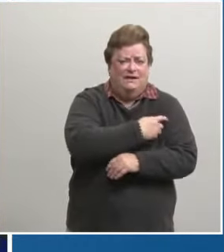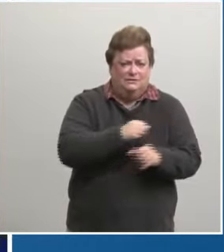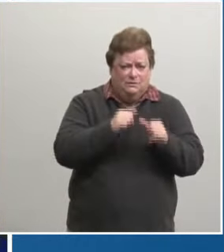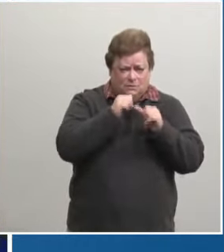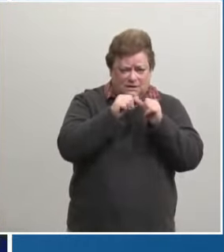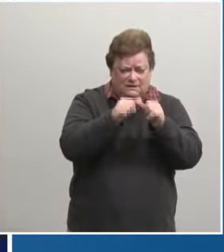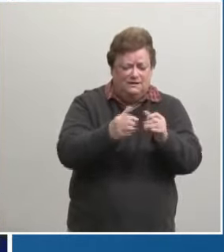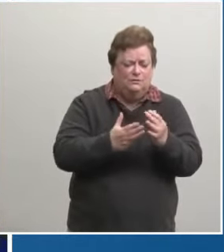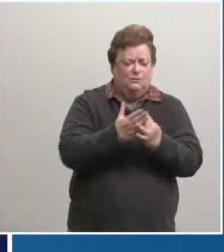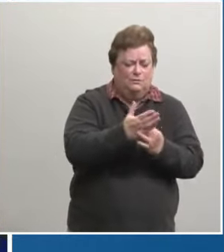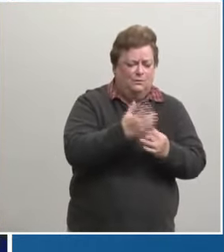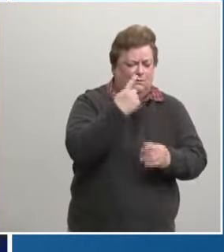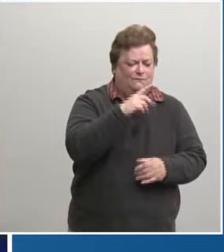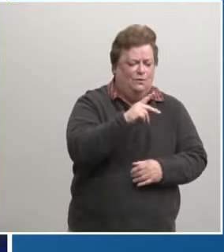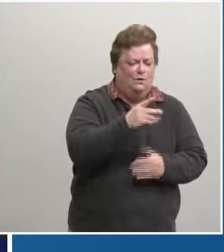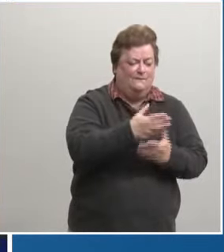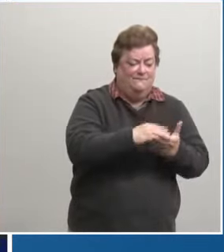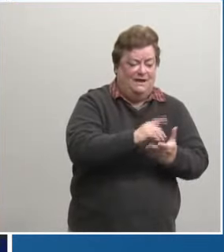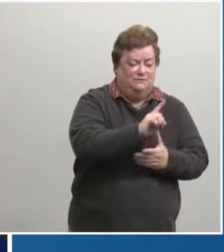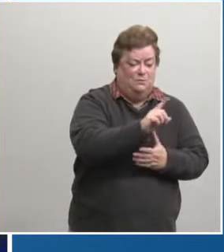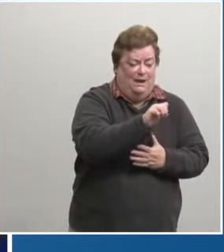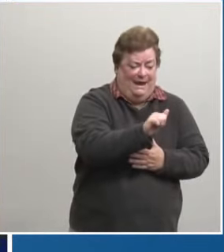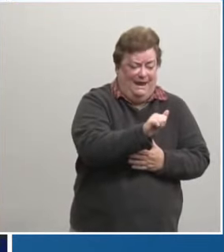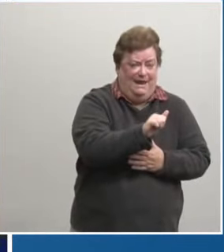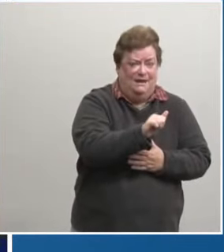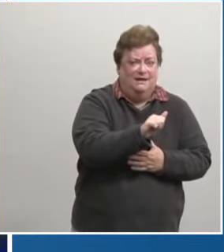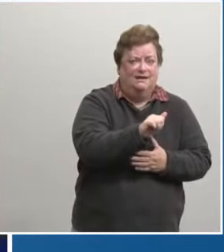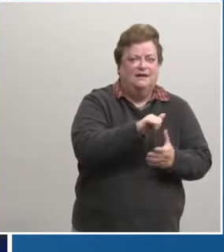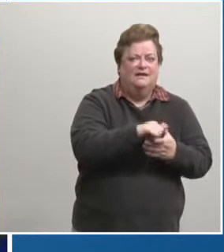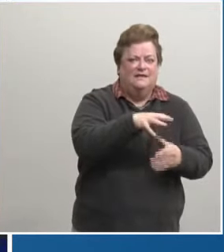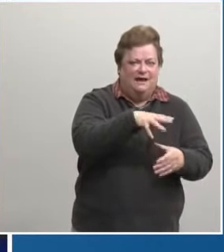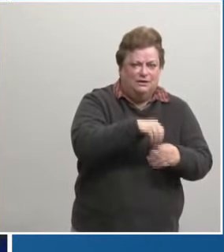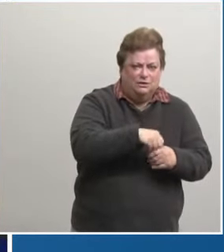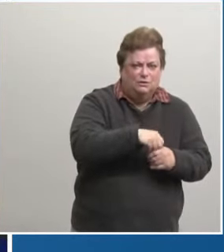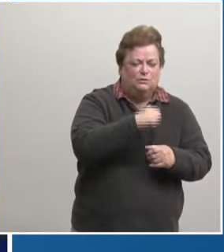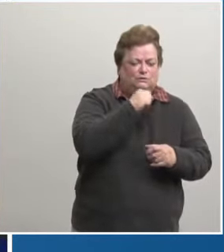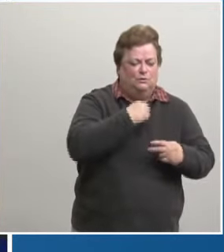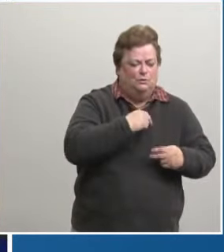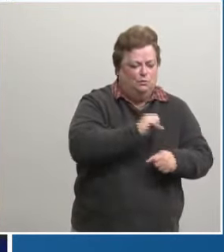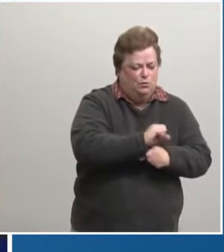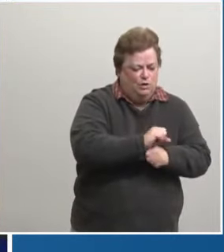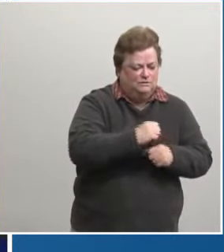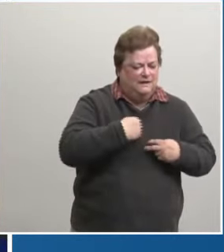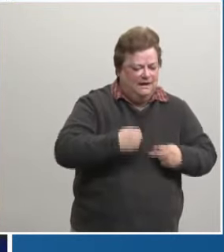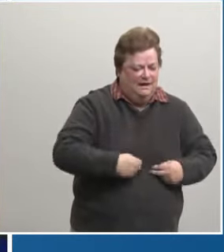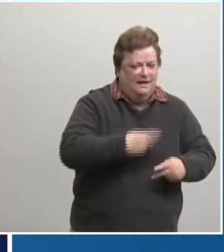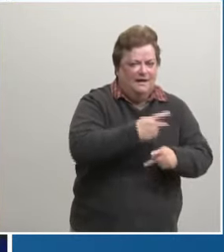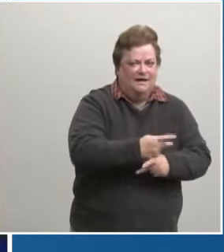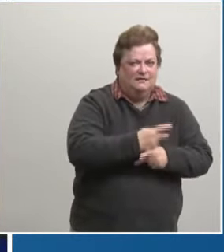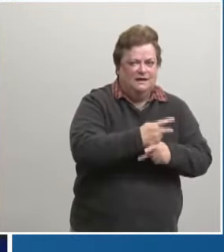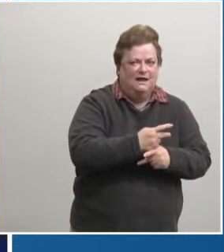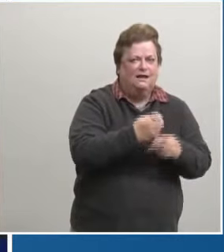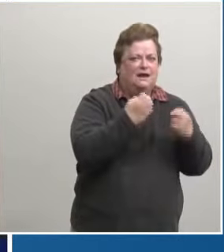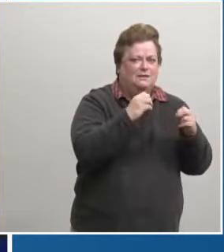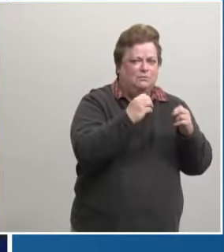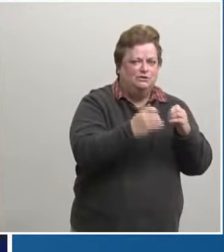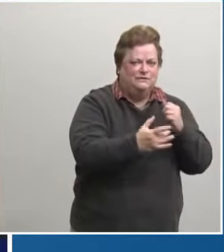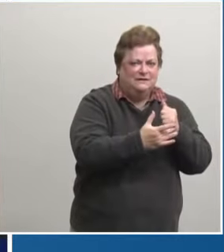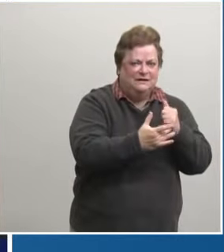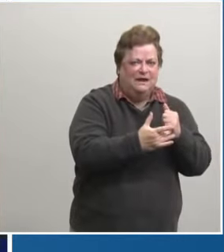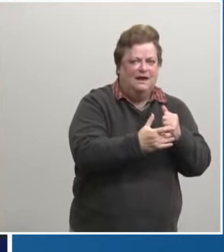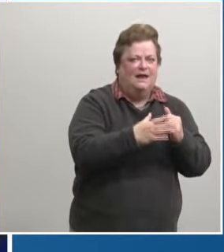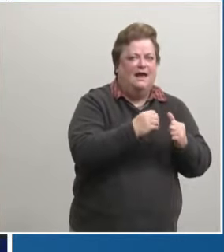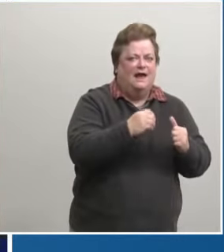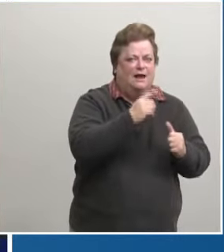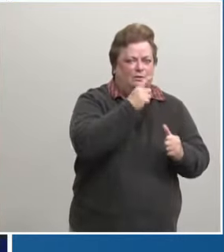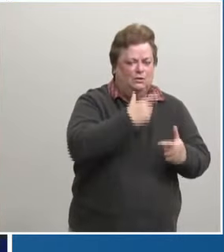Vaccinations continue for those in Phase 1A, which includes healthcare personnel, emergency technicians, and residents and staff